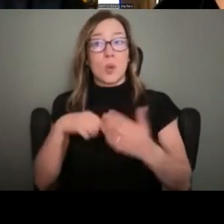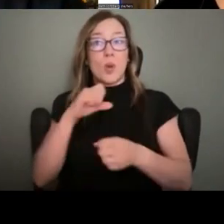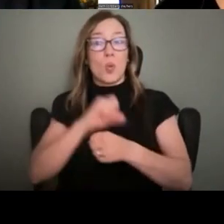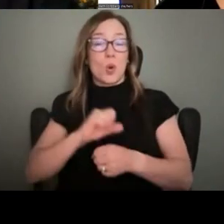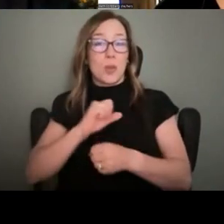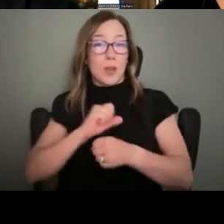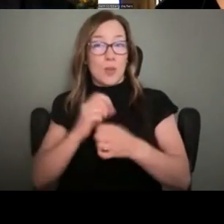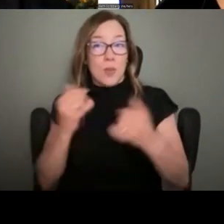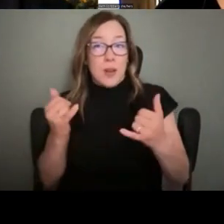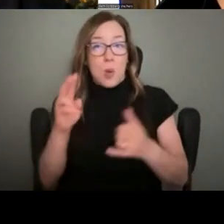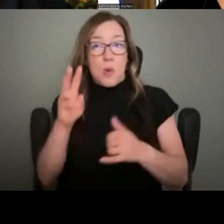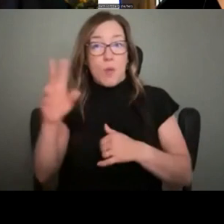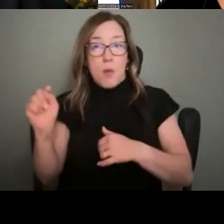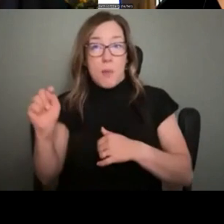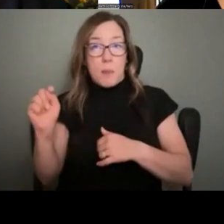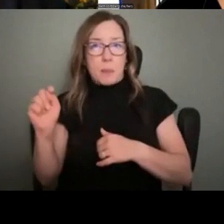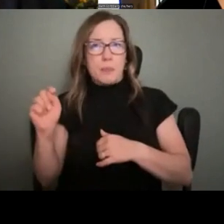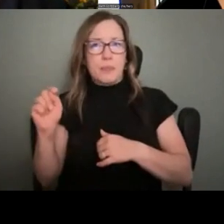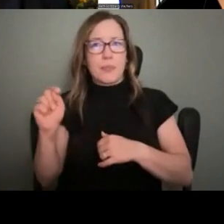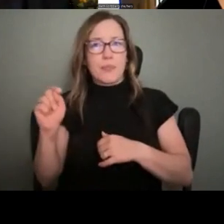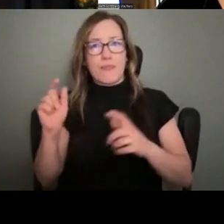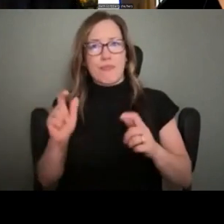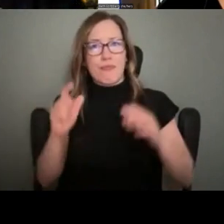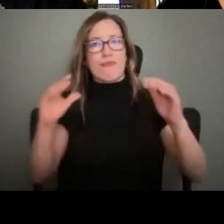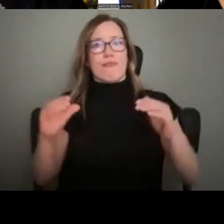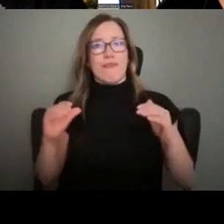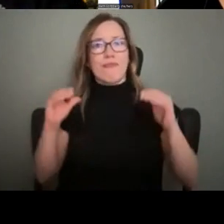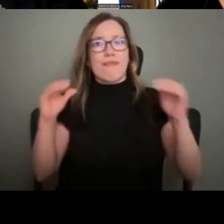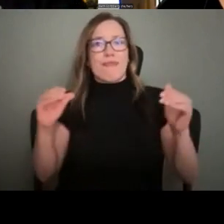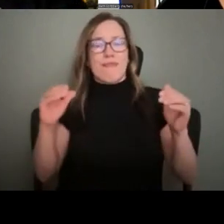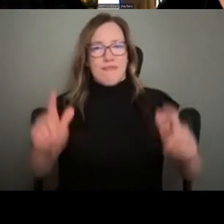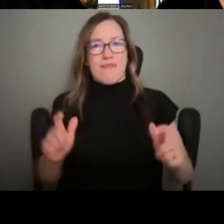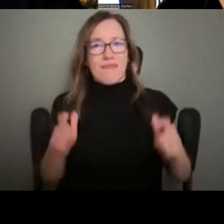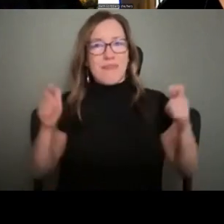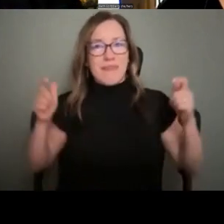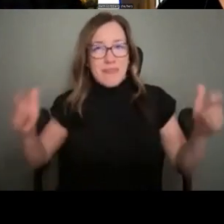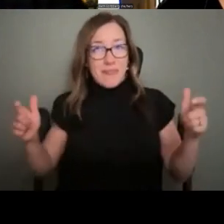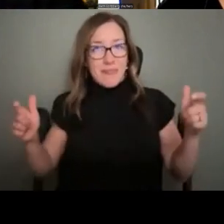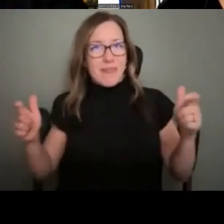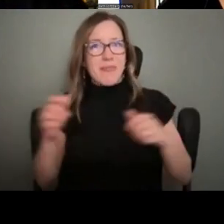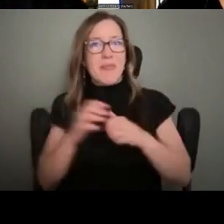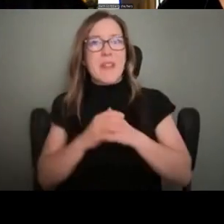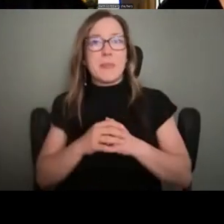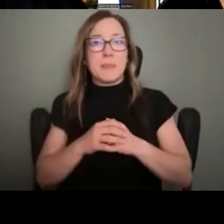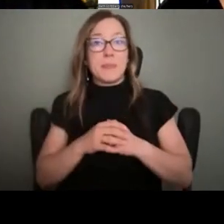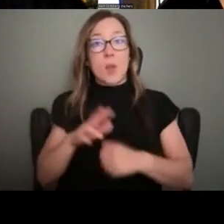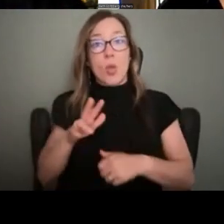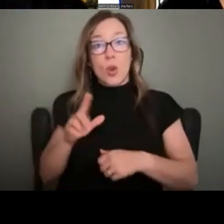is scaling up. So, you know, how do we go from